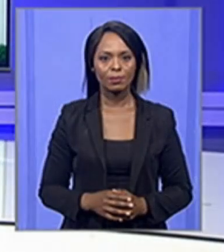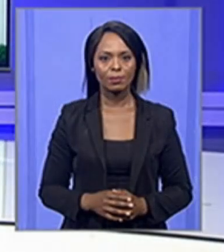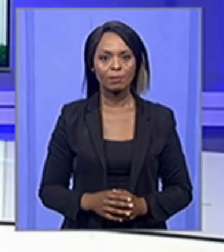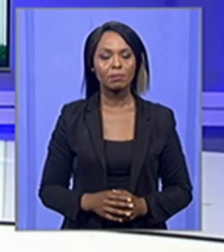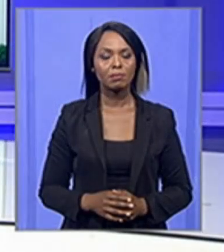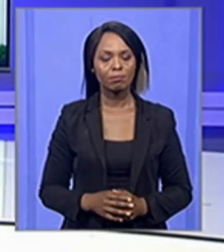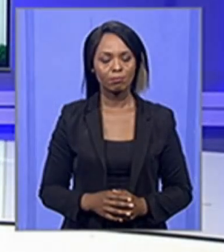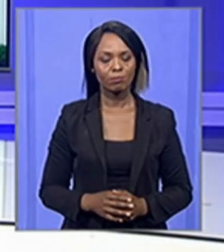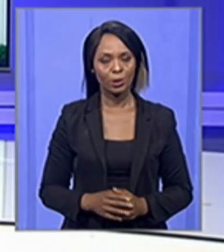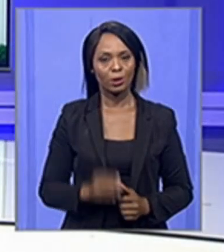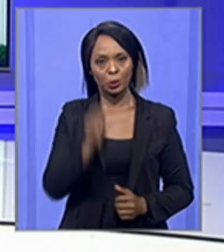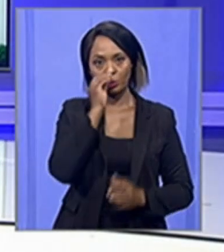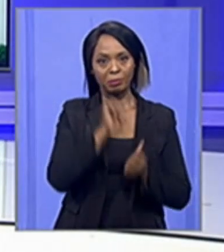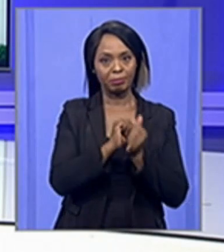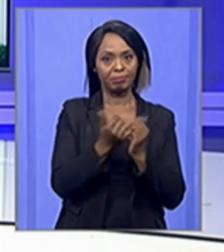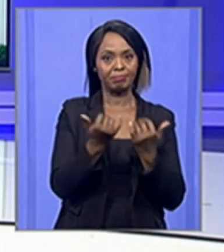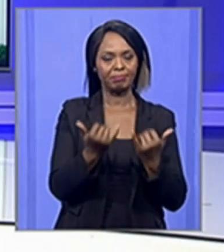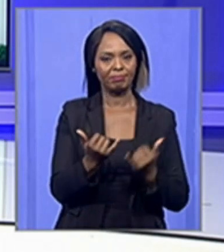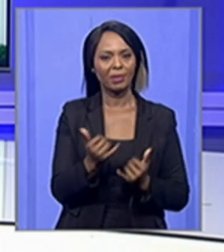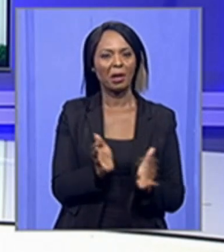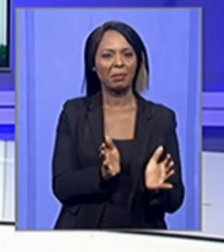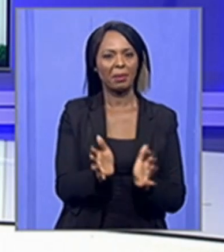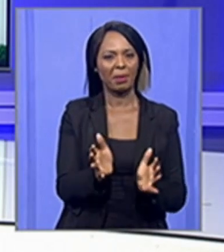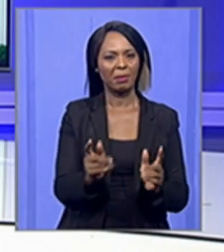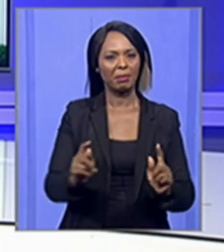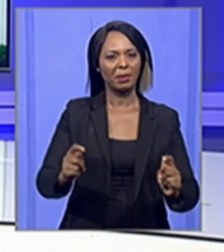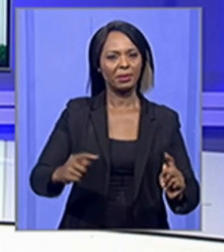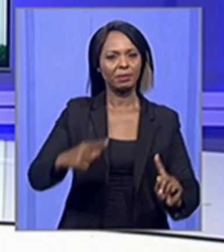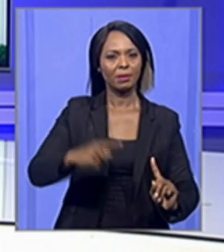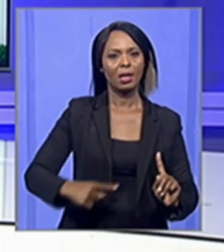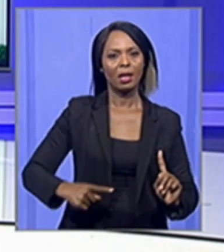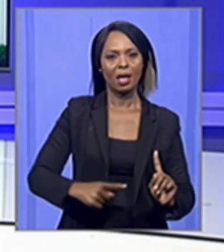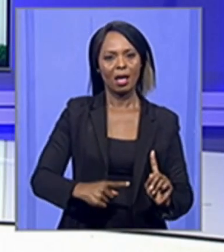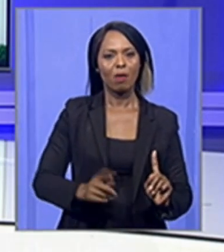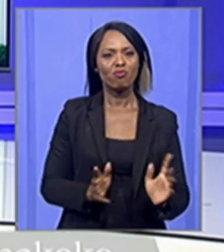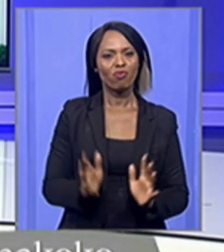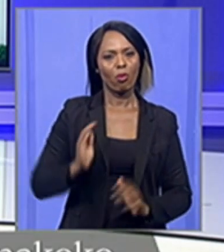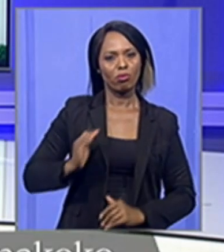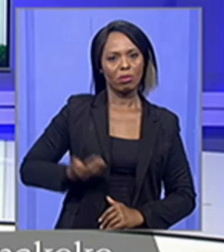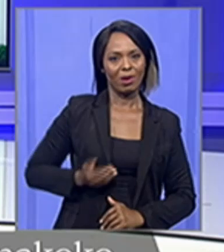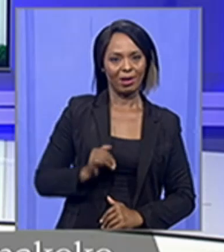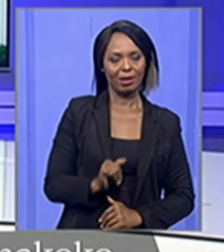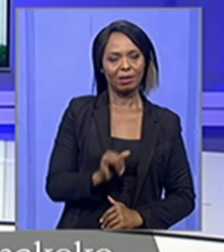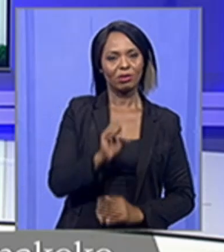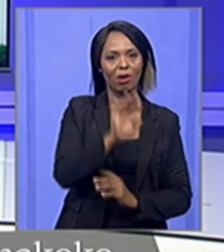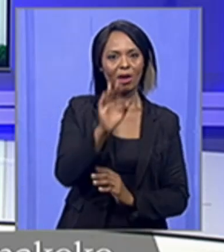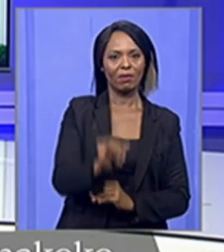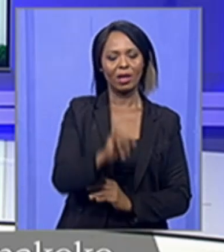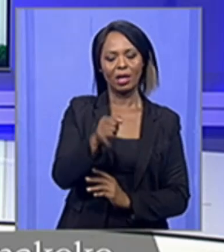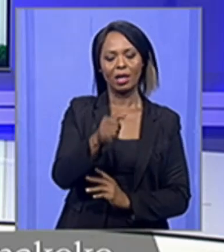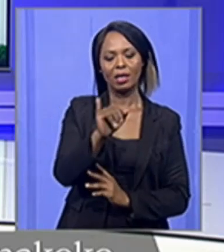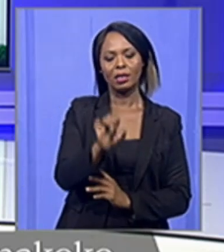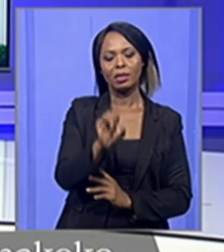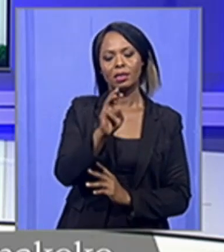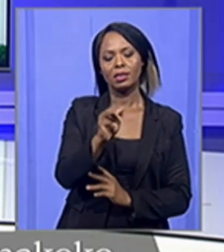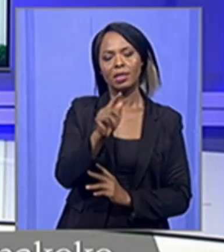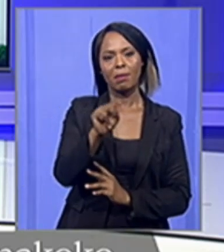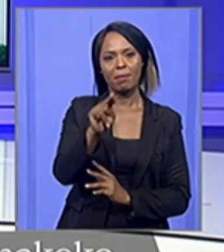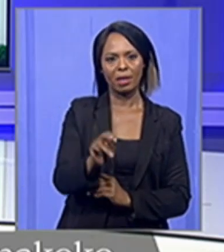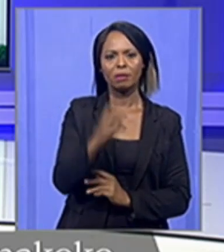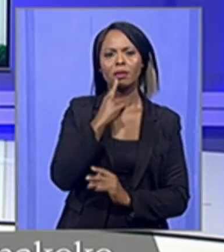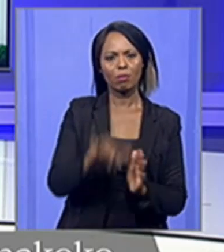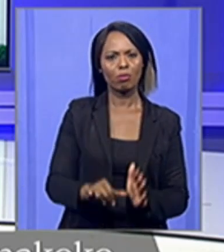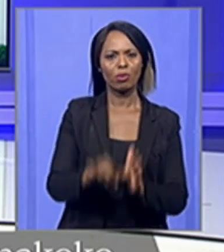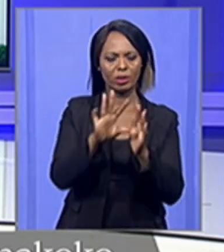Moral ka pele wa sehlopha sa Afrika Borwa sa kgwele ya maoto ya basadi Jermaine Sengwe o re go bohlokwa gore ba hwetše monyetla go ba karolo